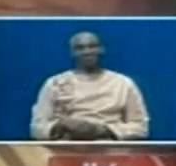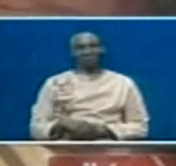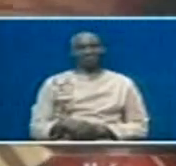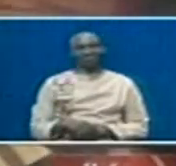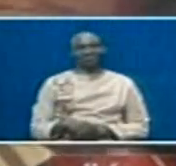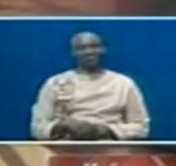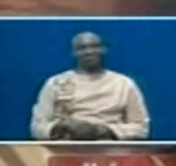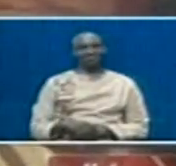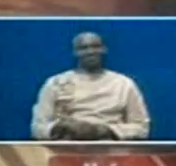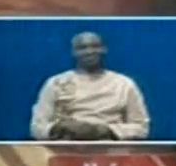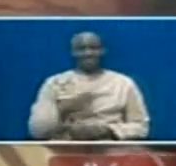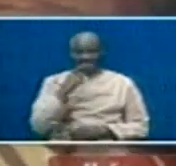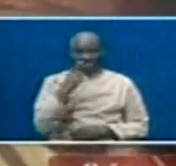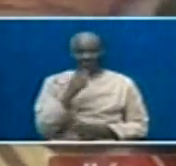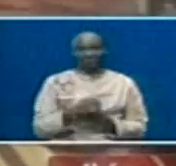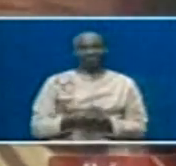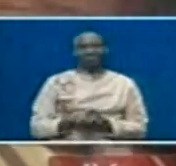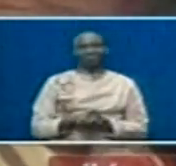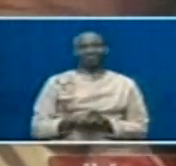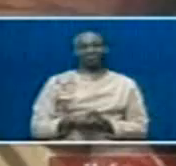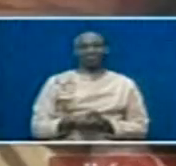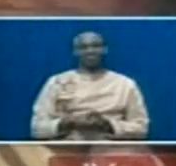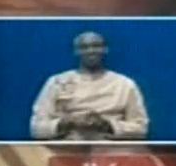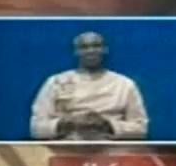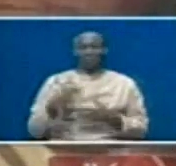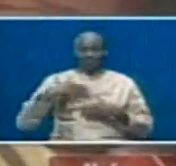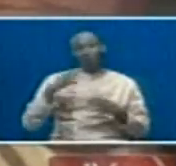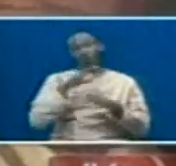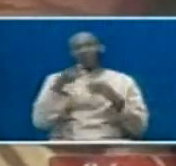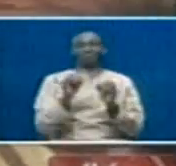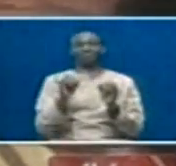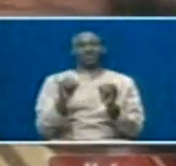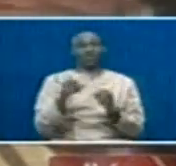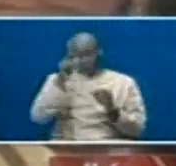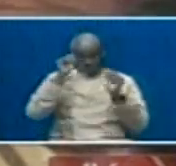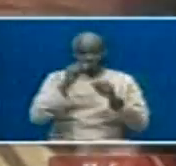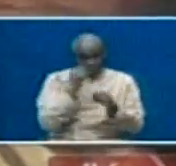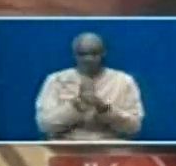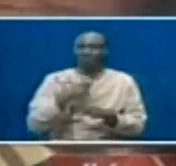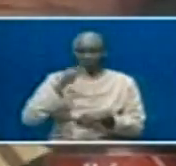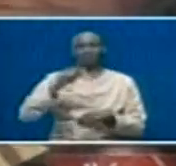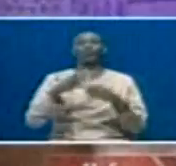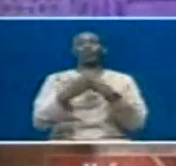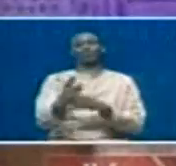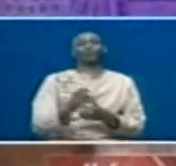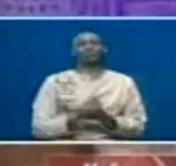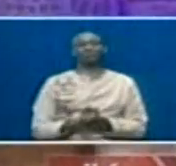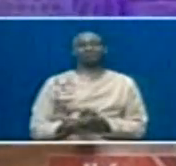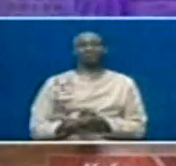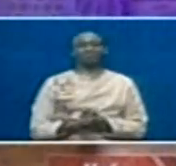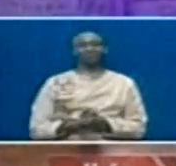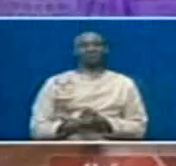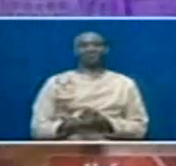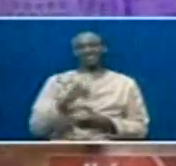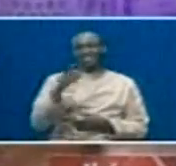That's what I keep saying, sir. If I can do it. Yeah. Well, not everybody can do it, no. But if you can do it, so can I. I'm going to try. There you go.